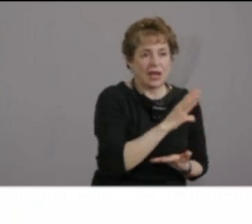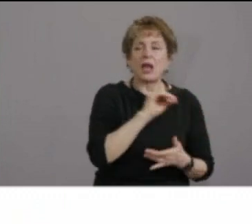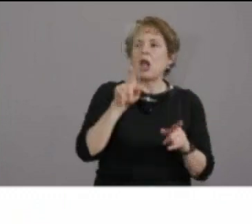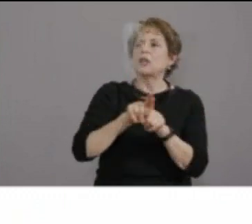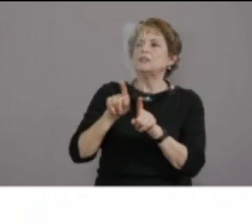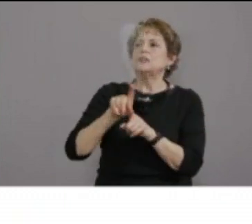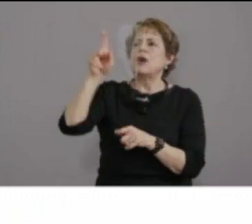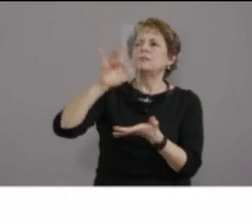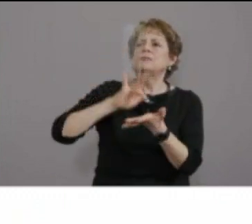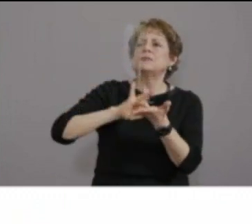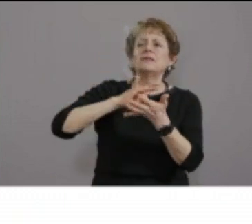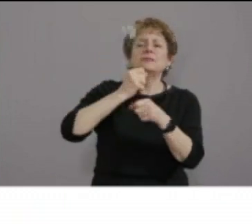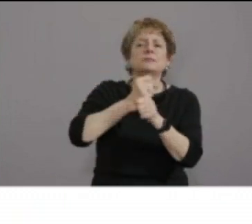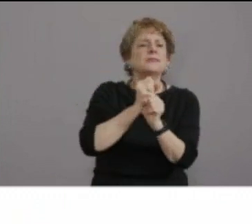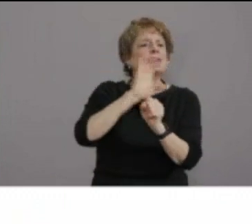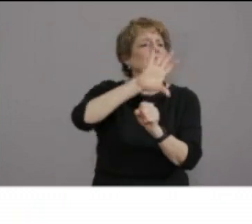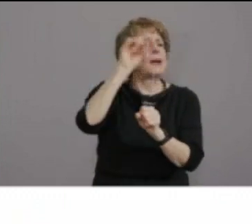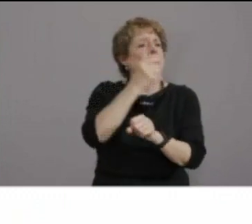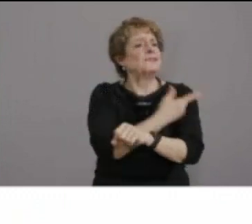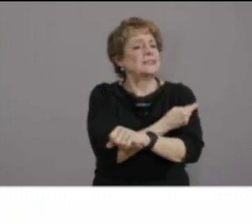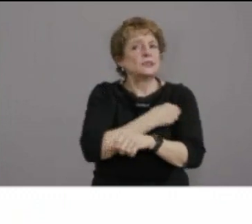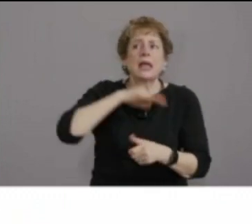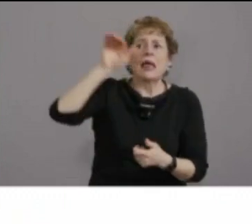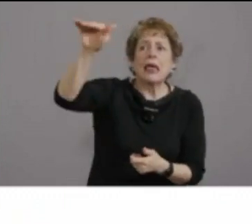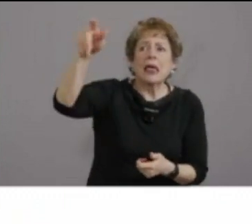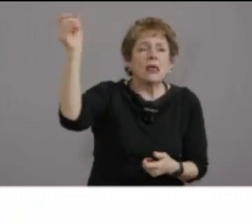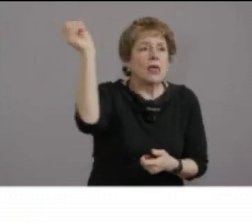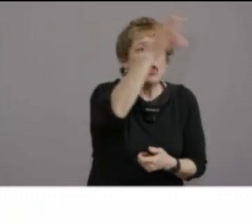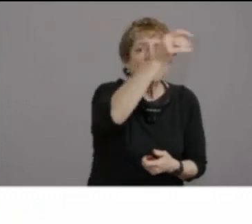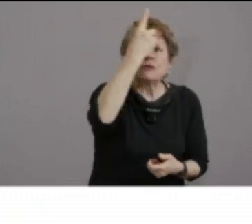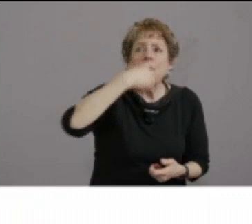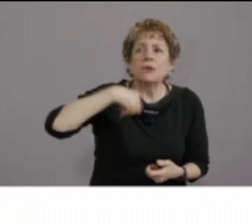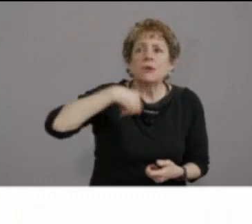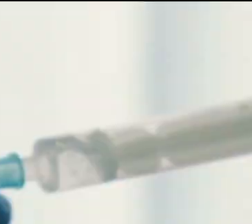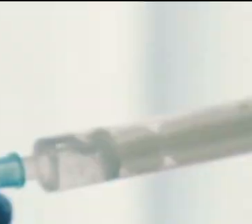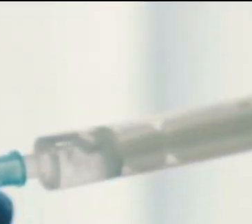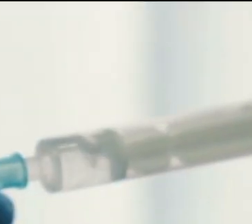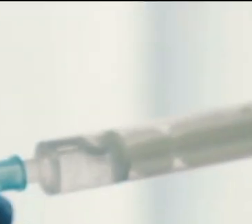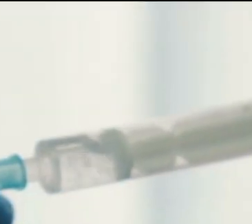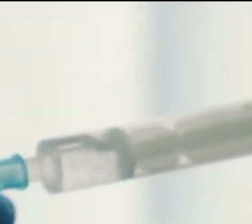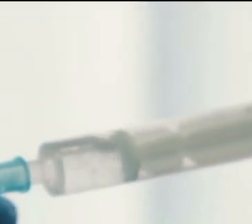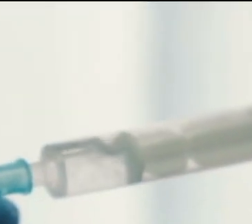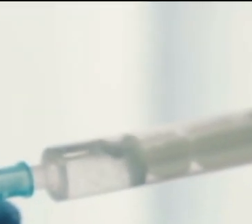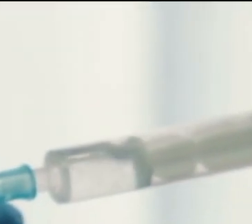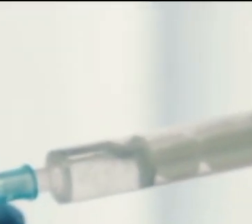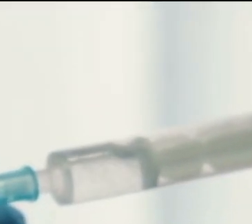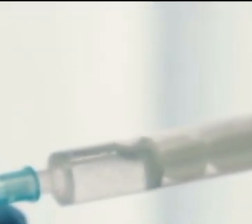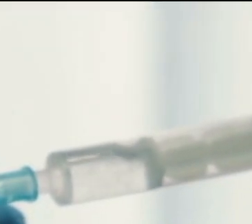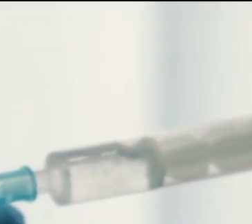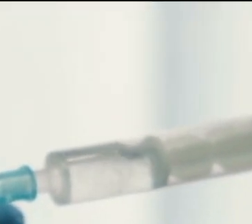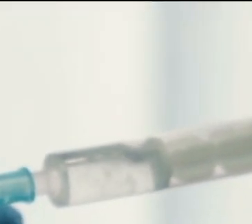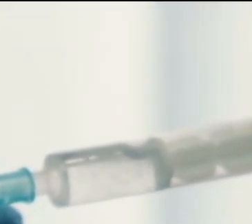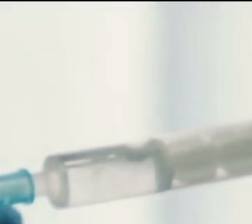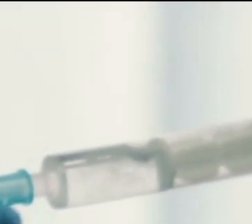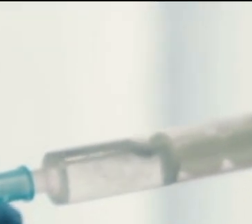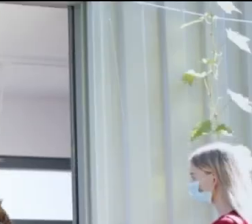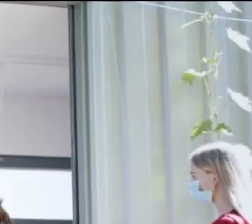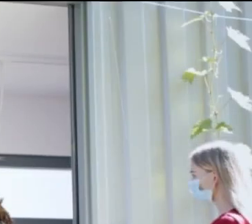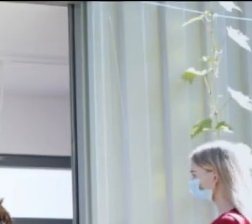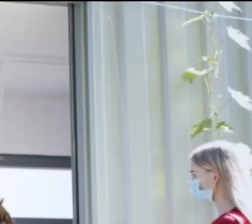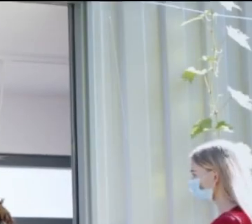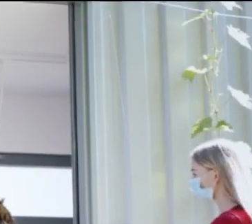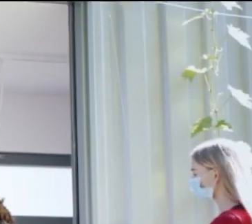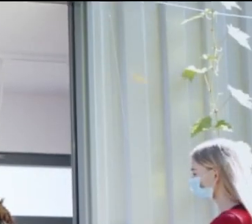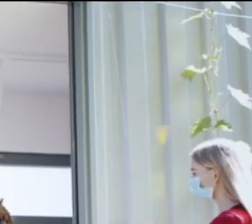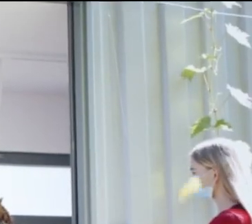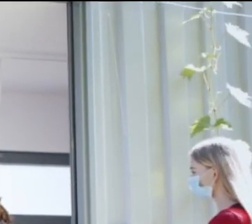what she had to say about her plans to add more vaccination sites, but possibly not having enough doses to do so after officials announced there